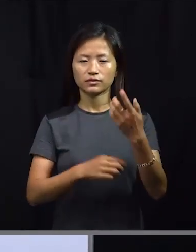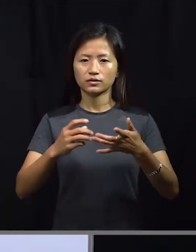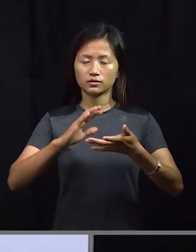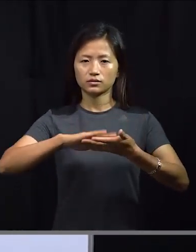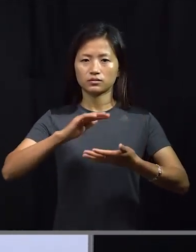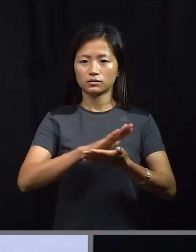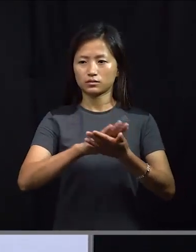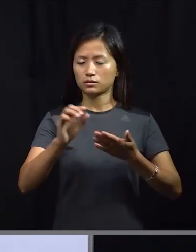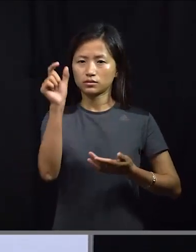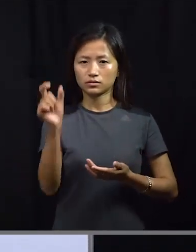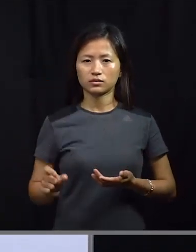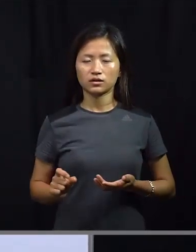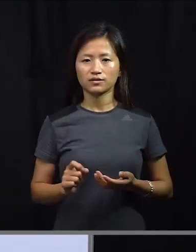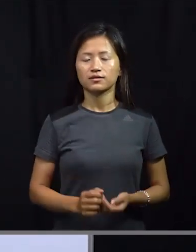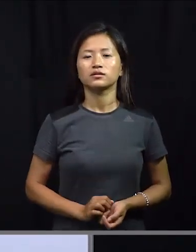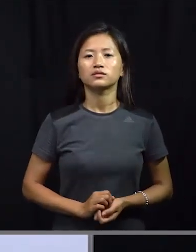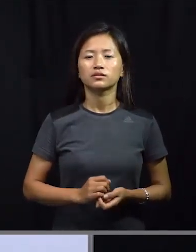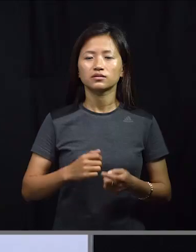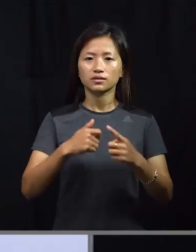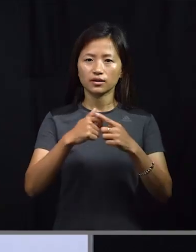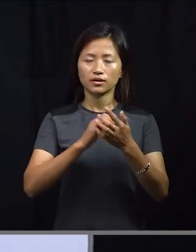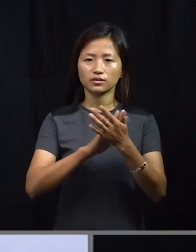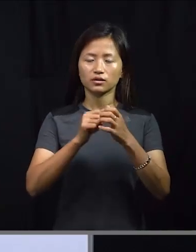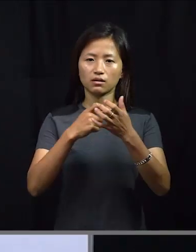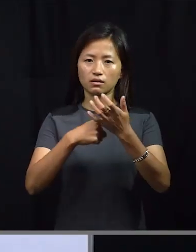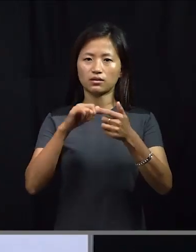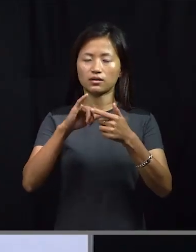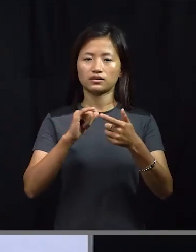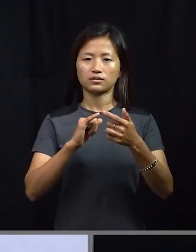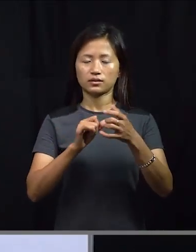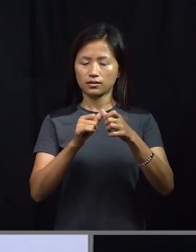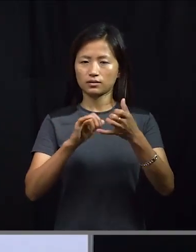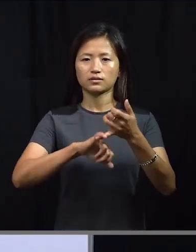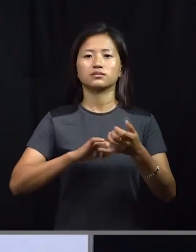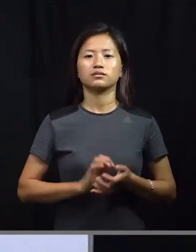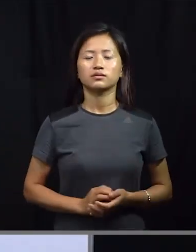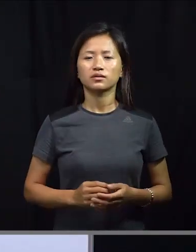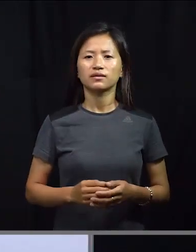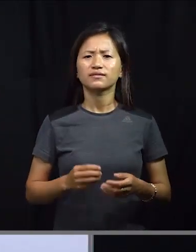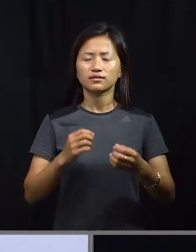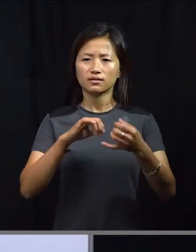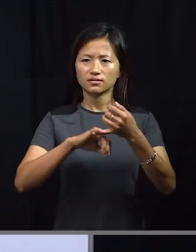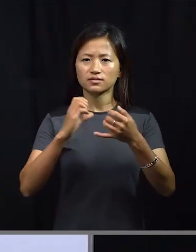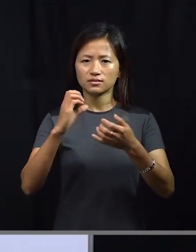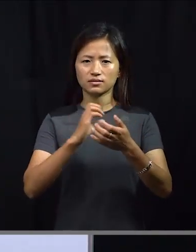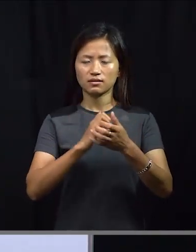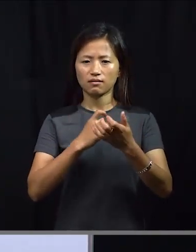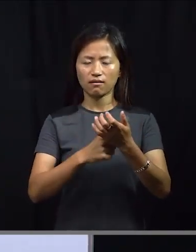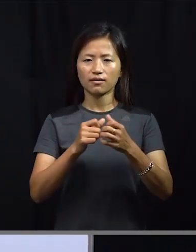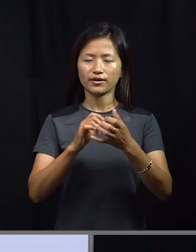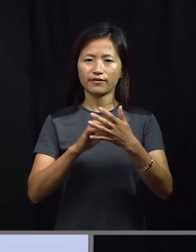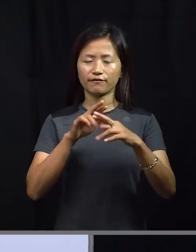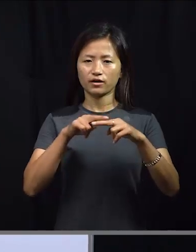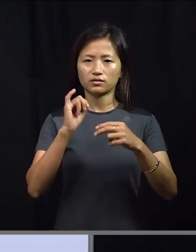we also have Grihast, okay? Grihast, what does it mean here? Grihast means the sacrifices, and